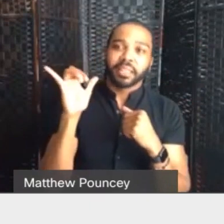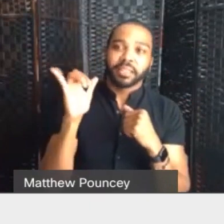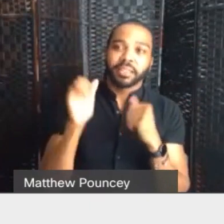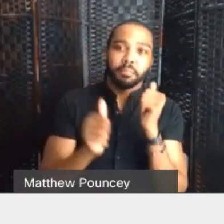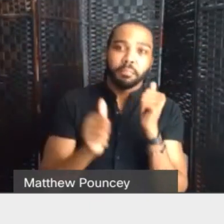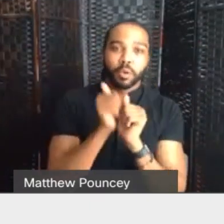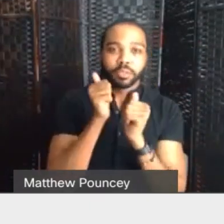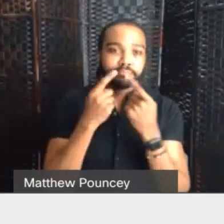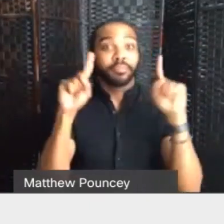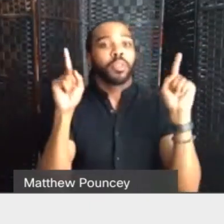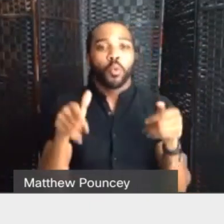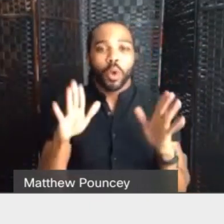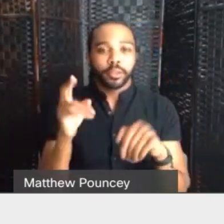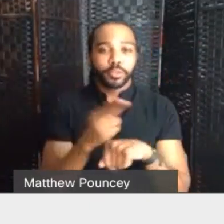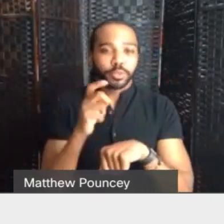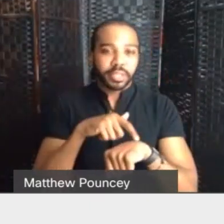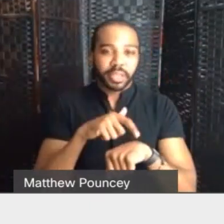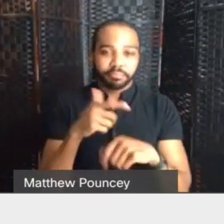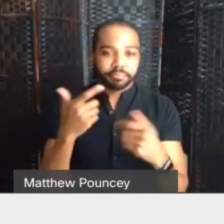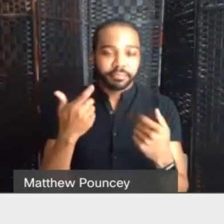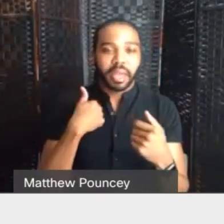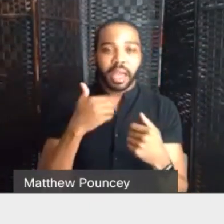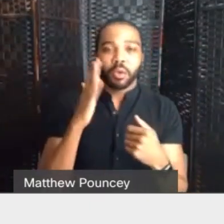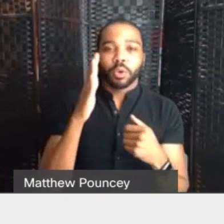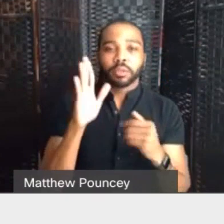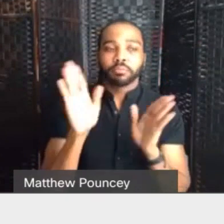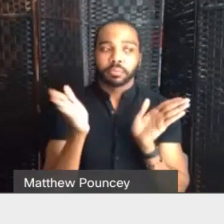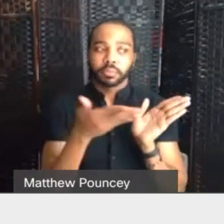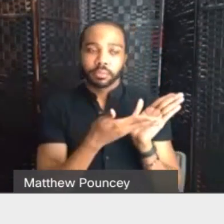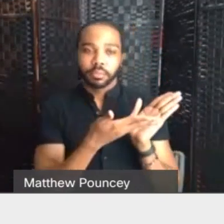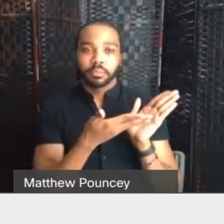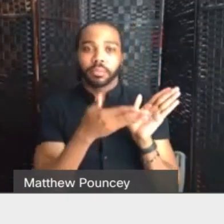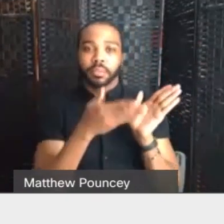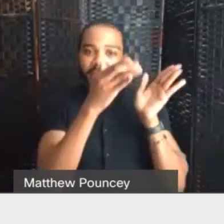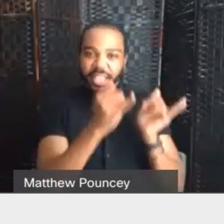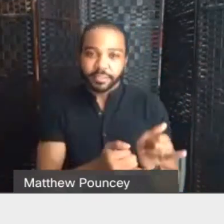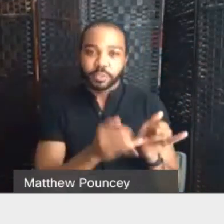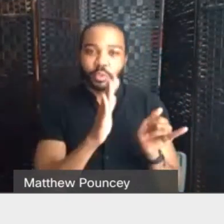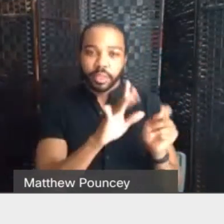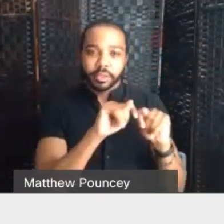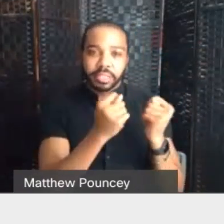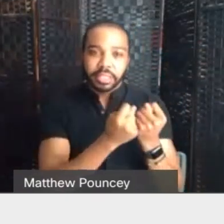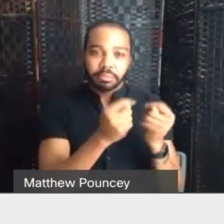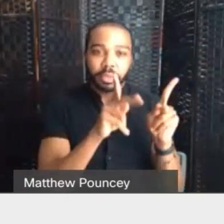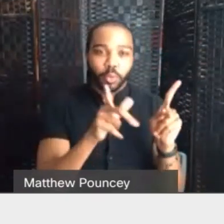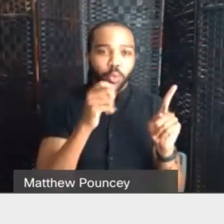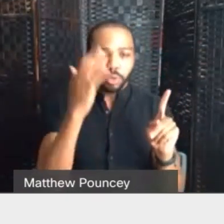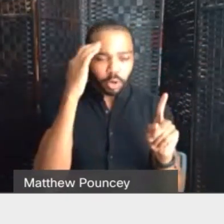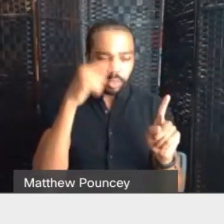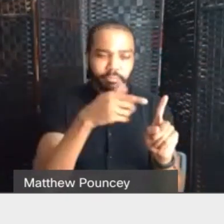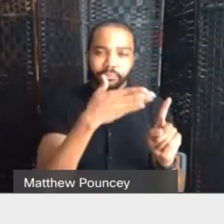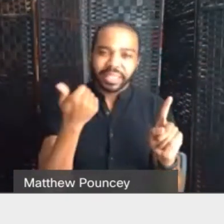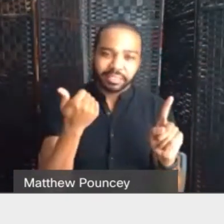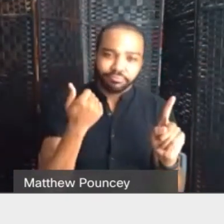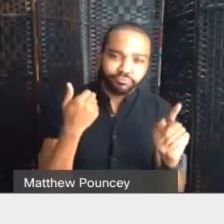I guess, I would defer to the individuals, teams, and people who know them best